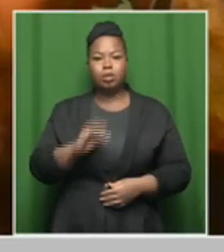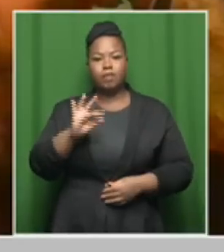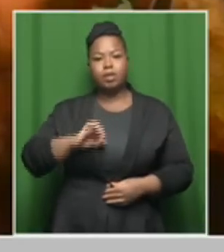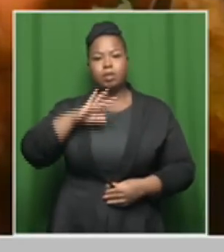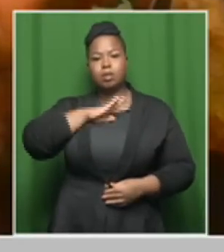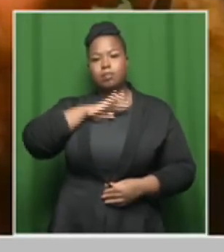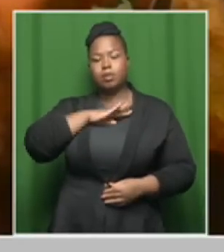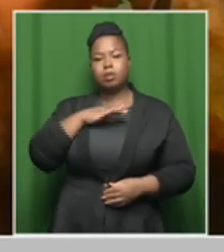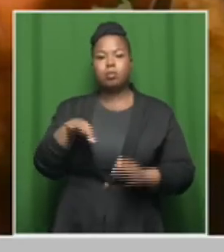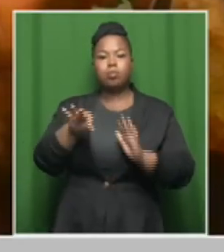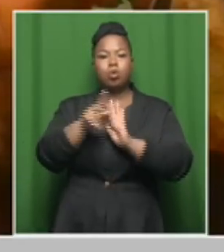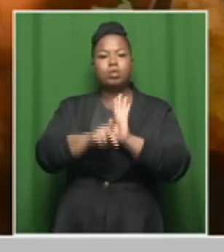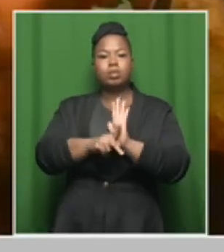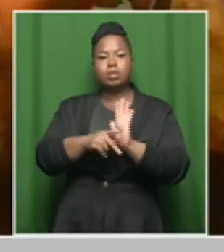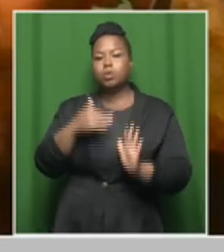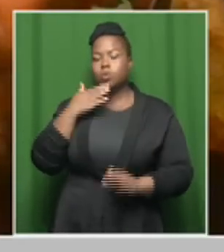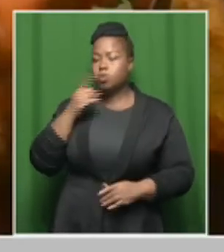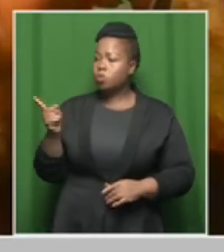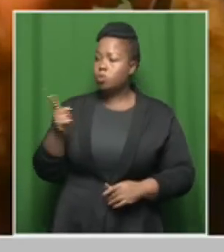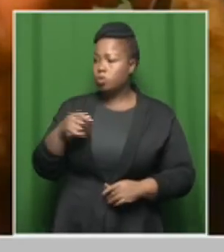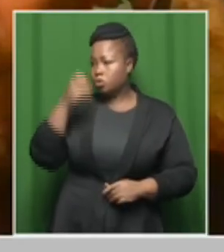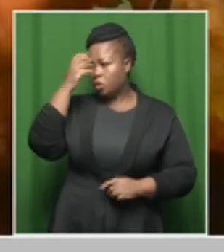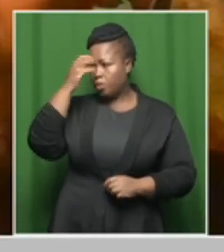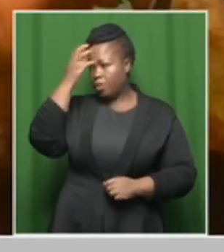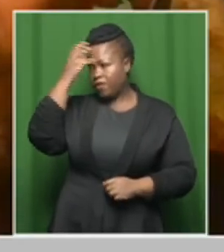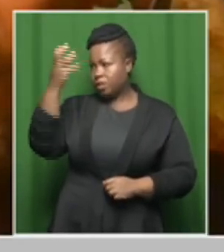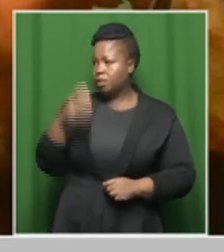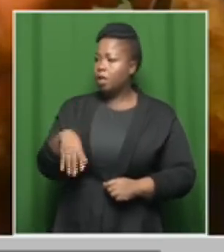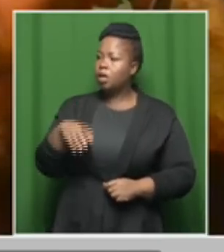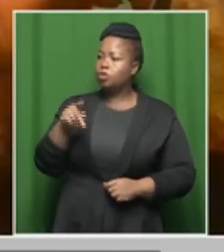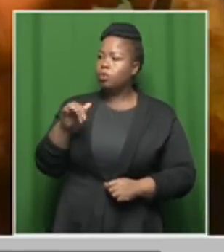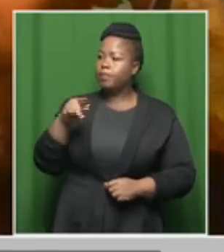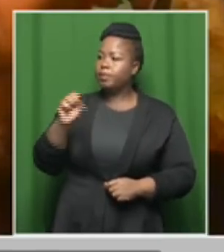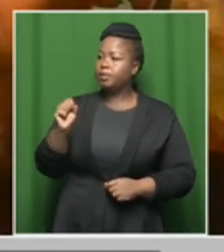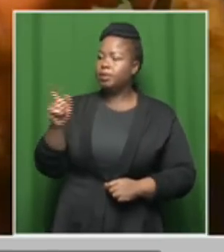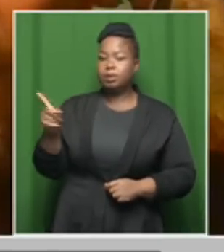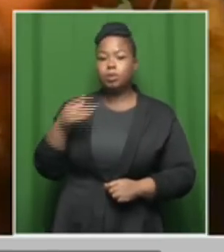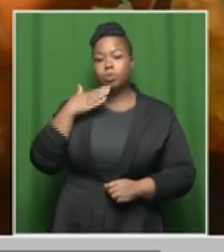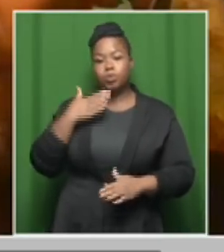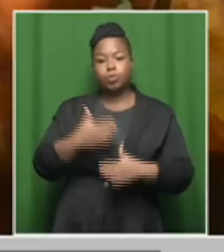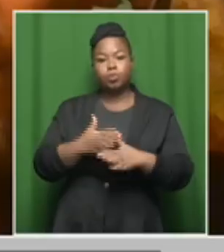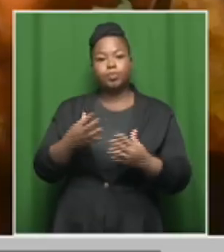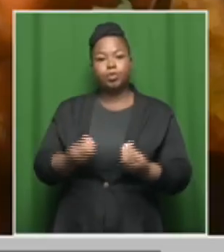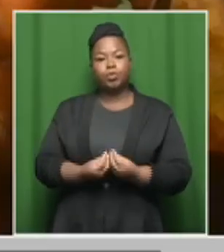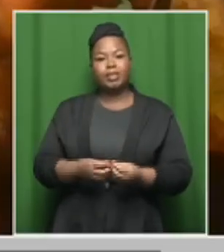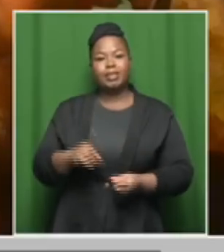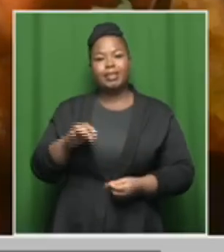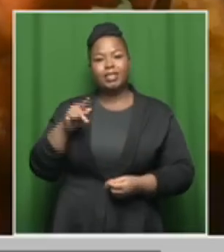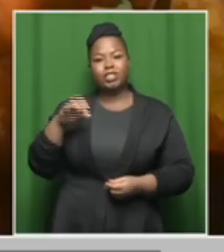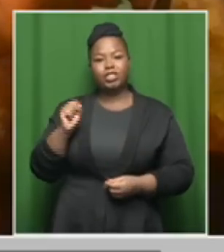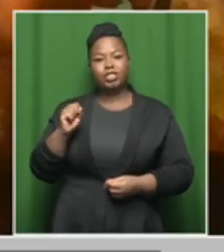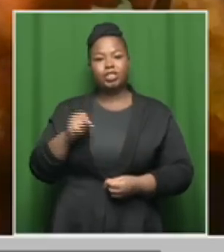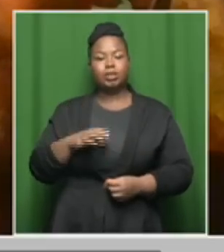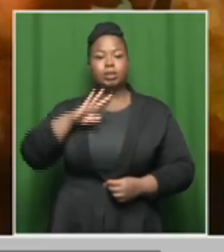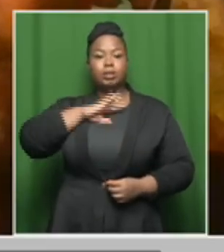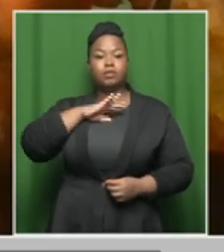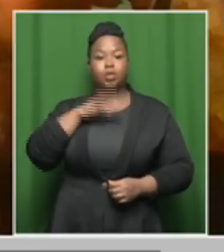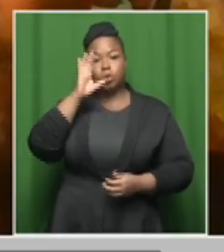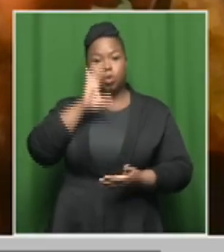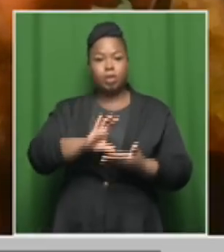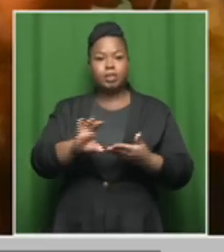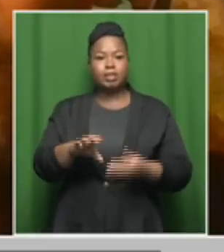and foreign policy, Professor Thomas Mandrup, who is an associate professor with the Royal Danish Defence College and